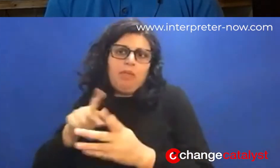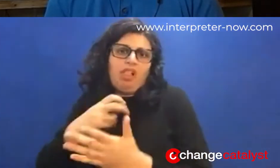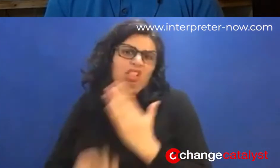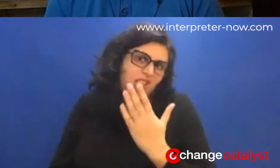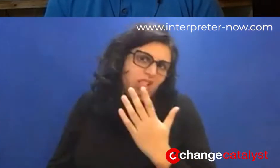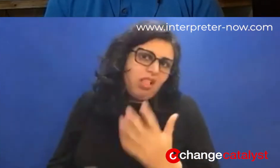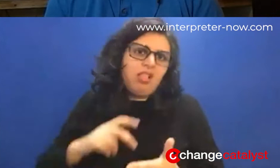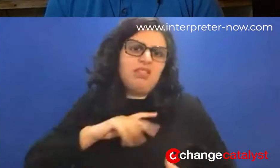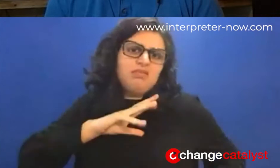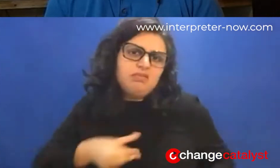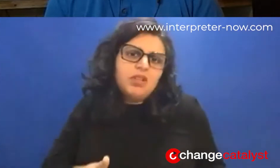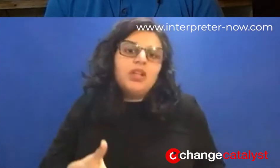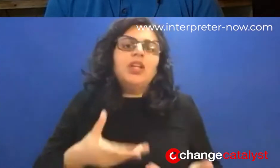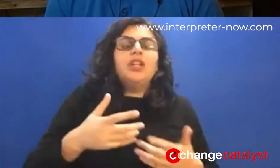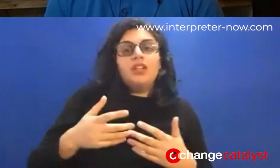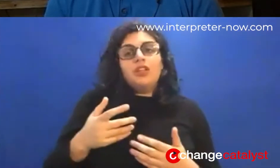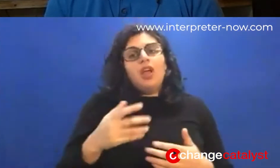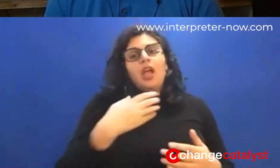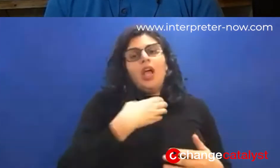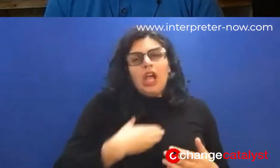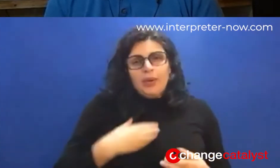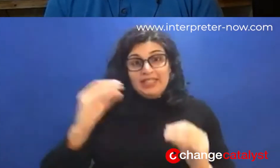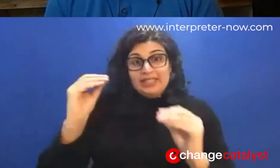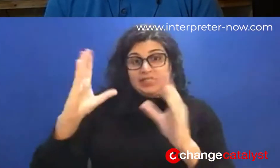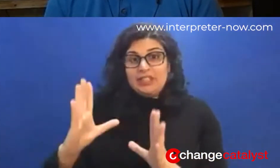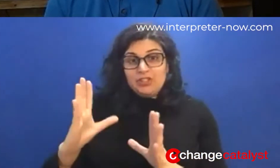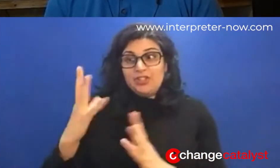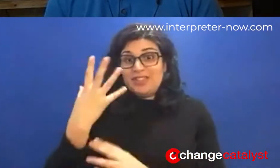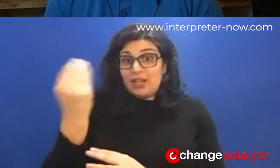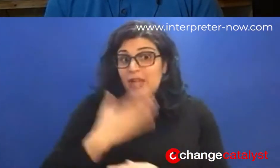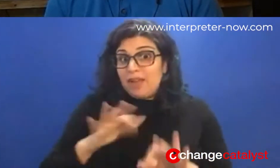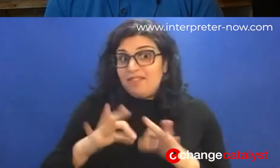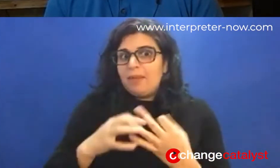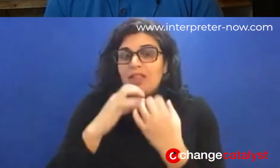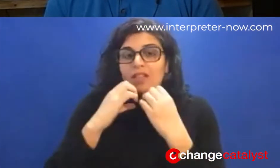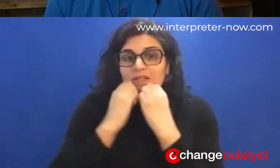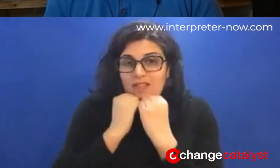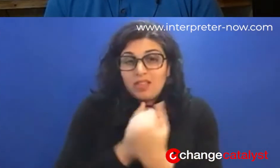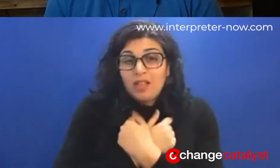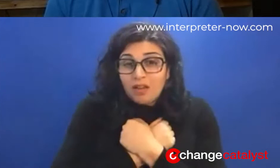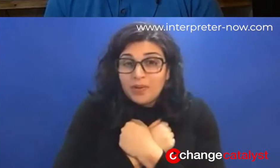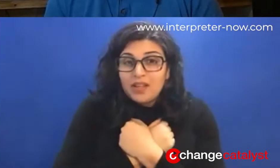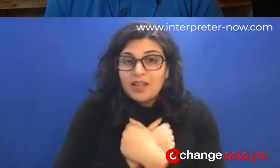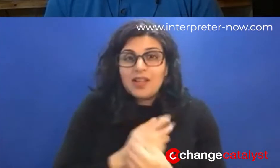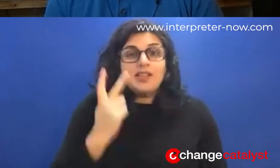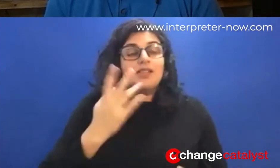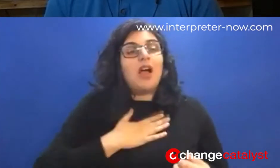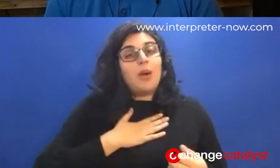teachers, folks outside of my family who love me, saw my potential and encouraged